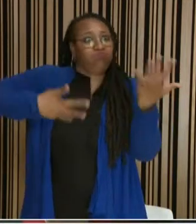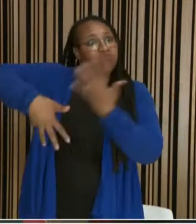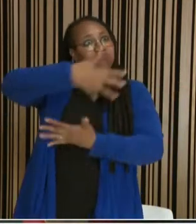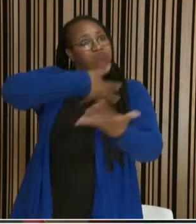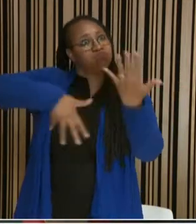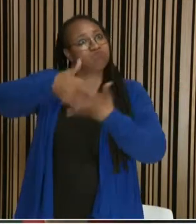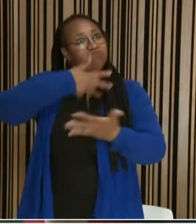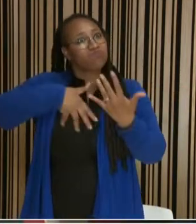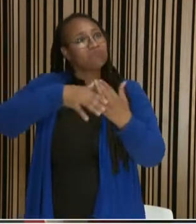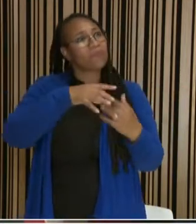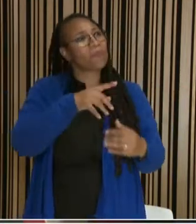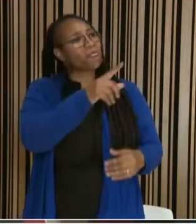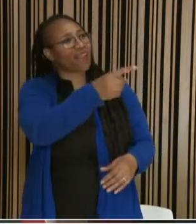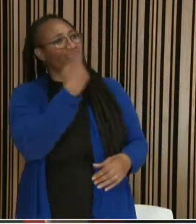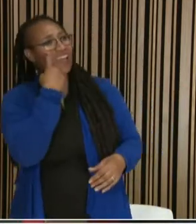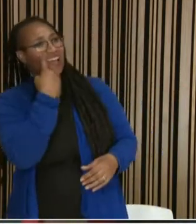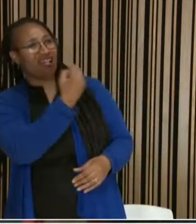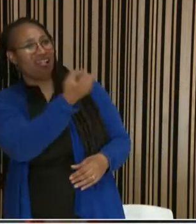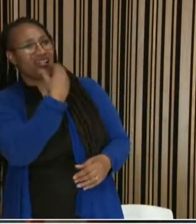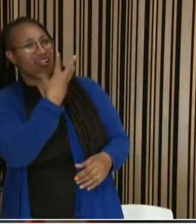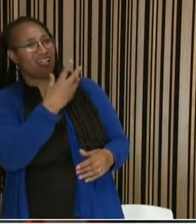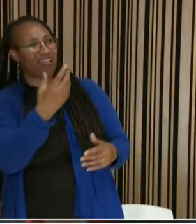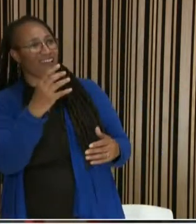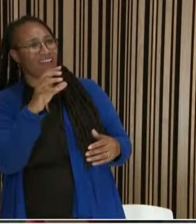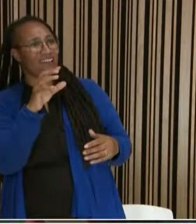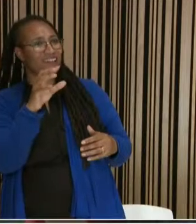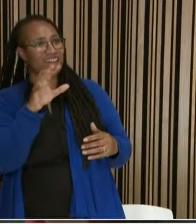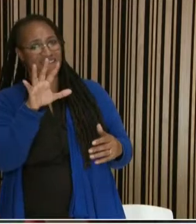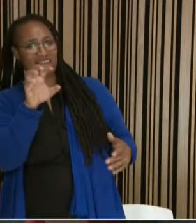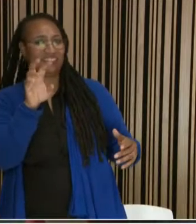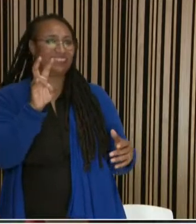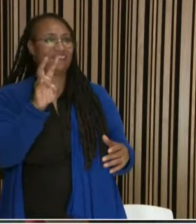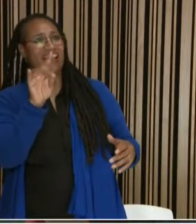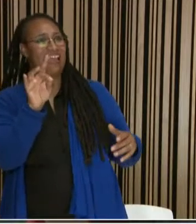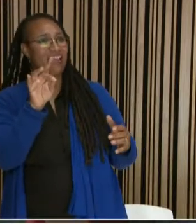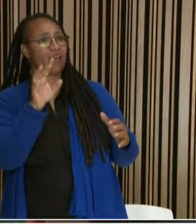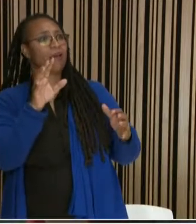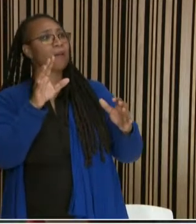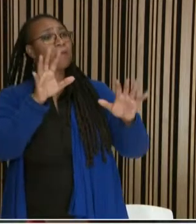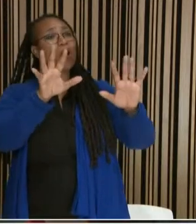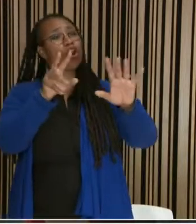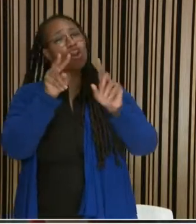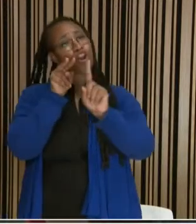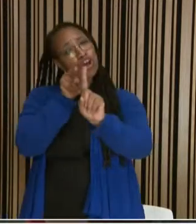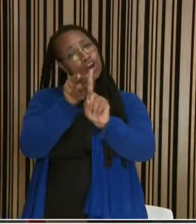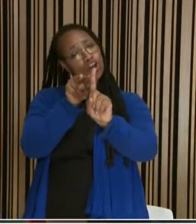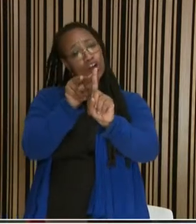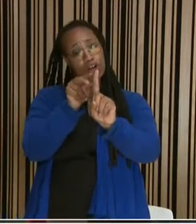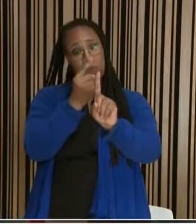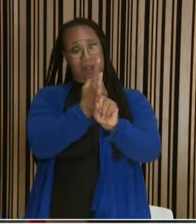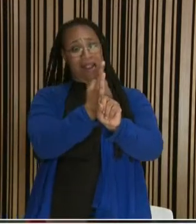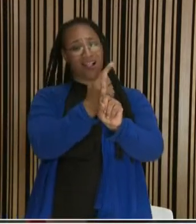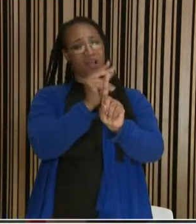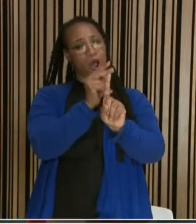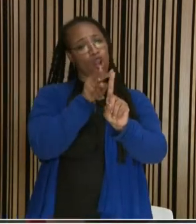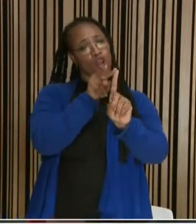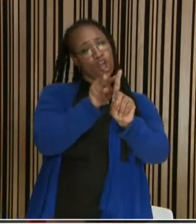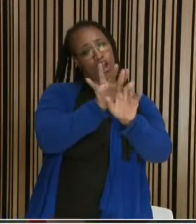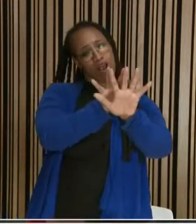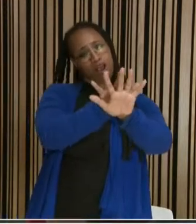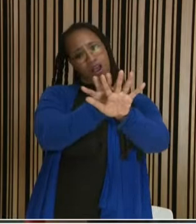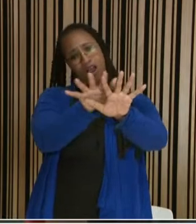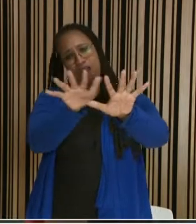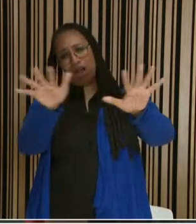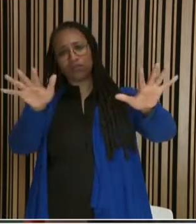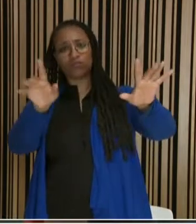is part of other looks across our budget to make sure we're balancing, but not having